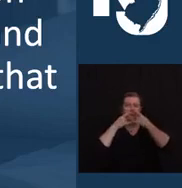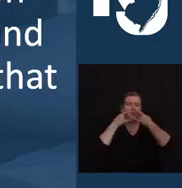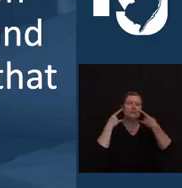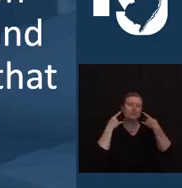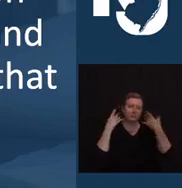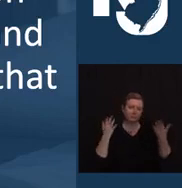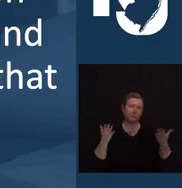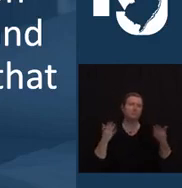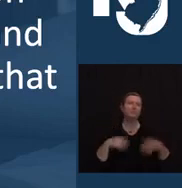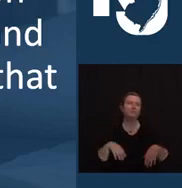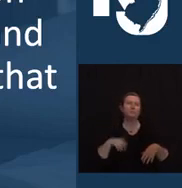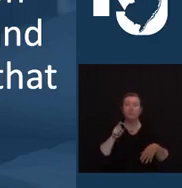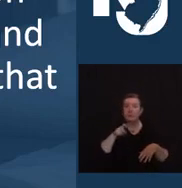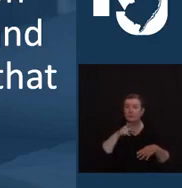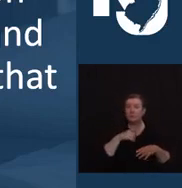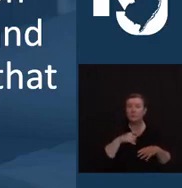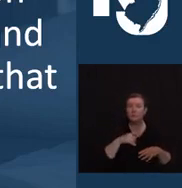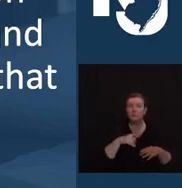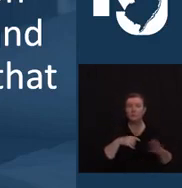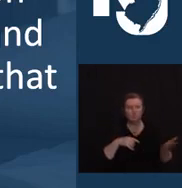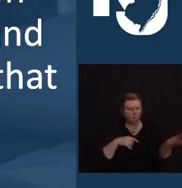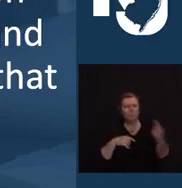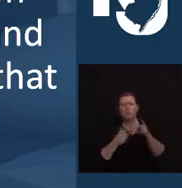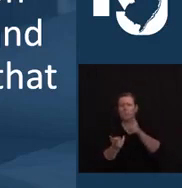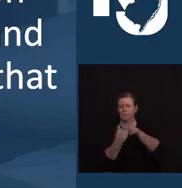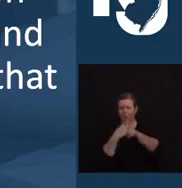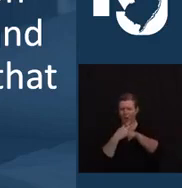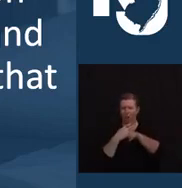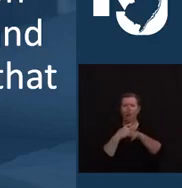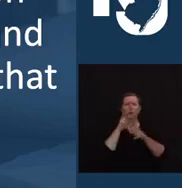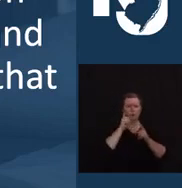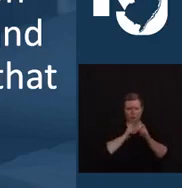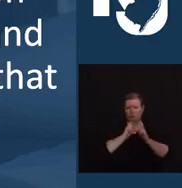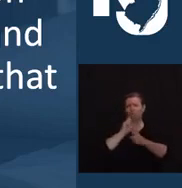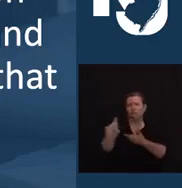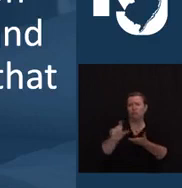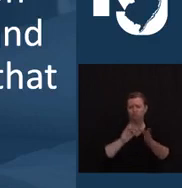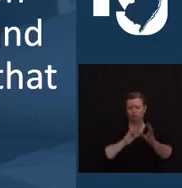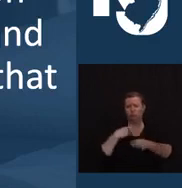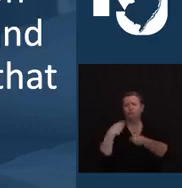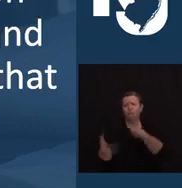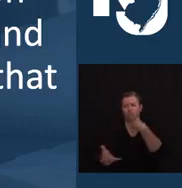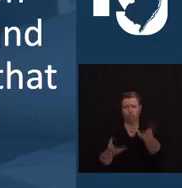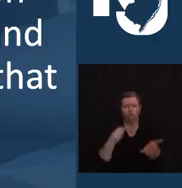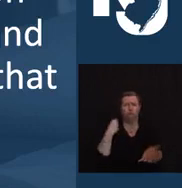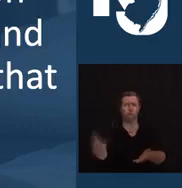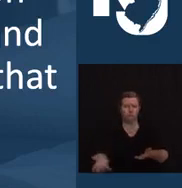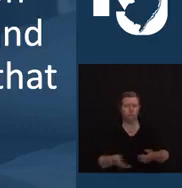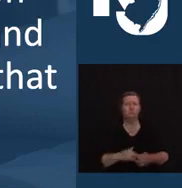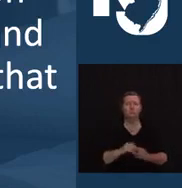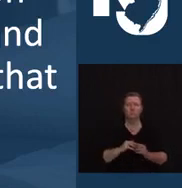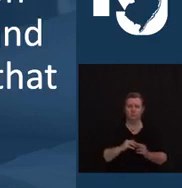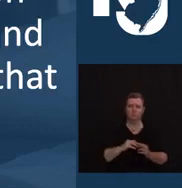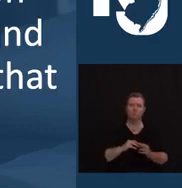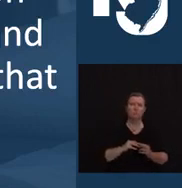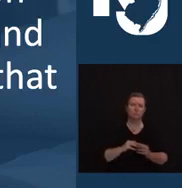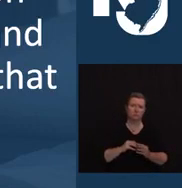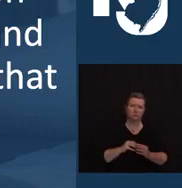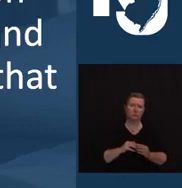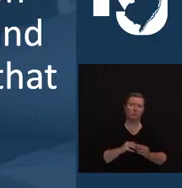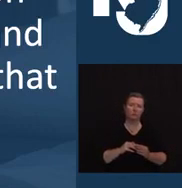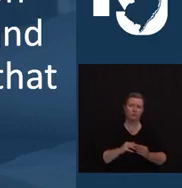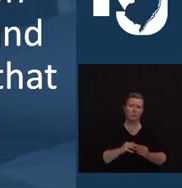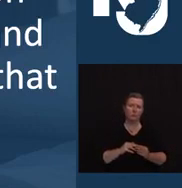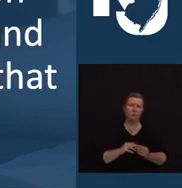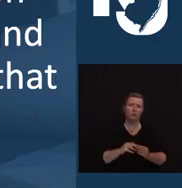for students or staff who might forget, damage, or misplace their own masks. We will make these masks